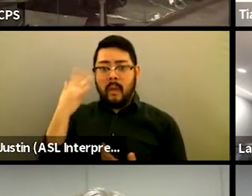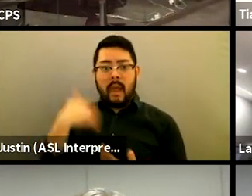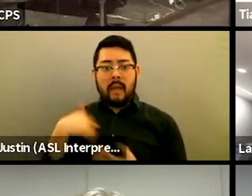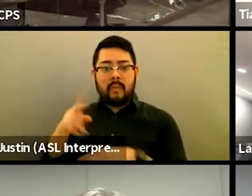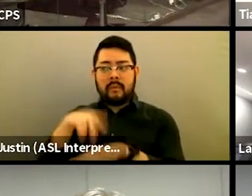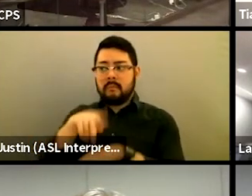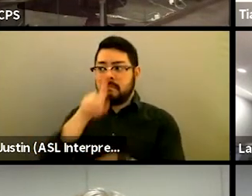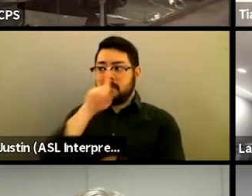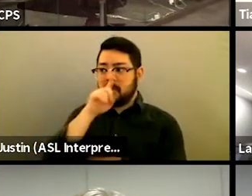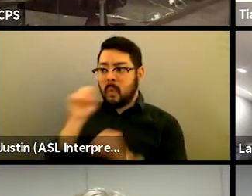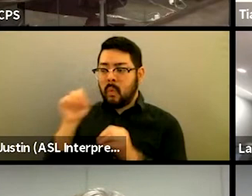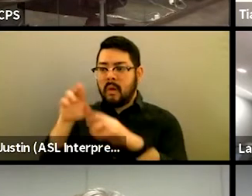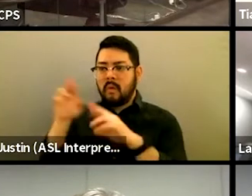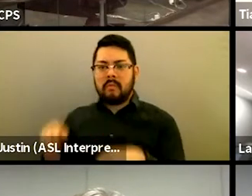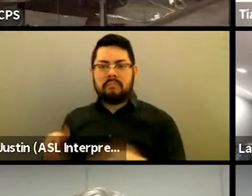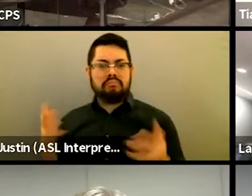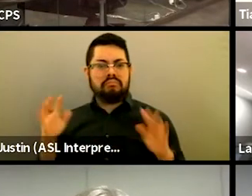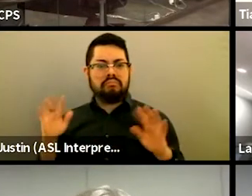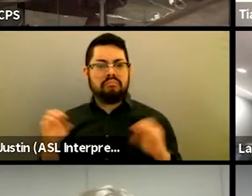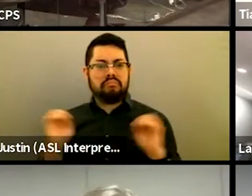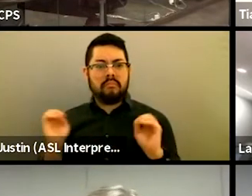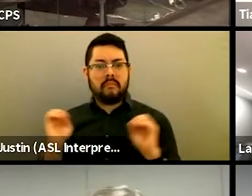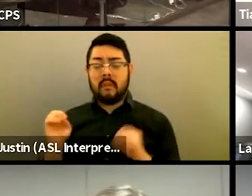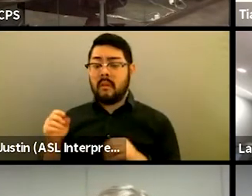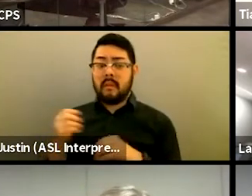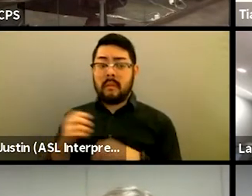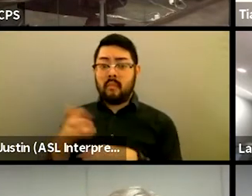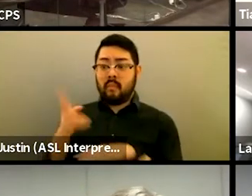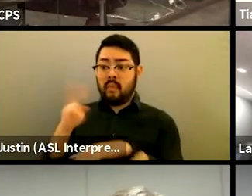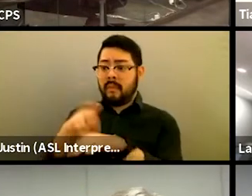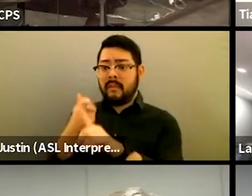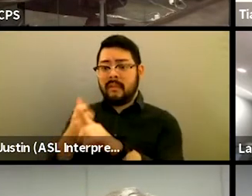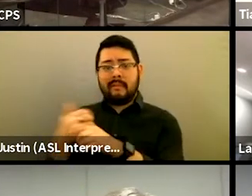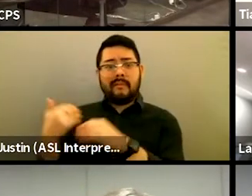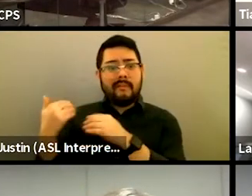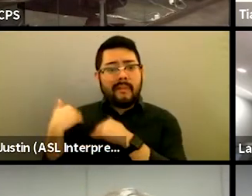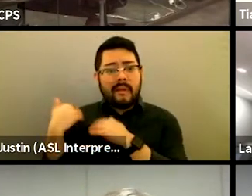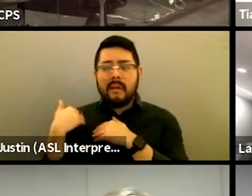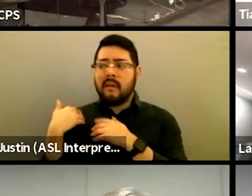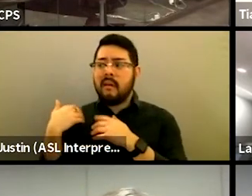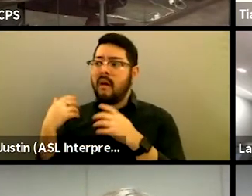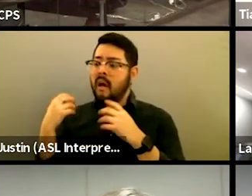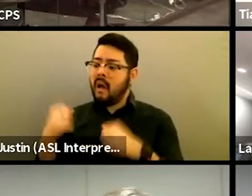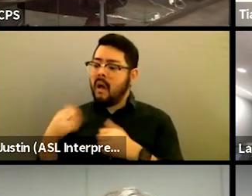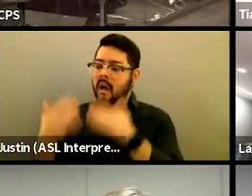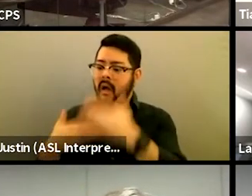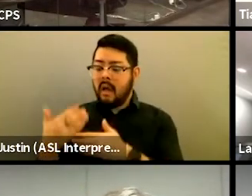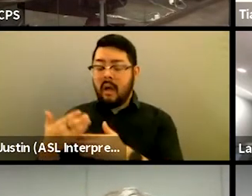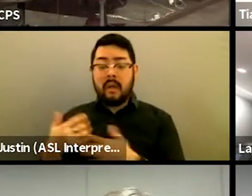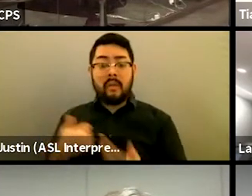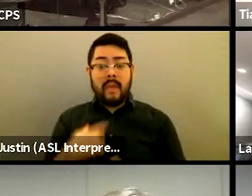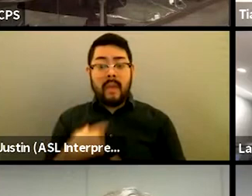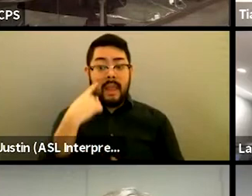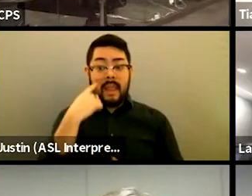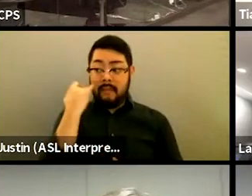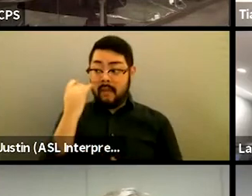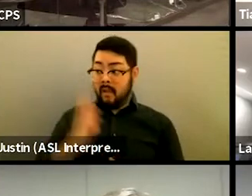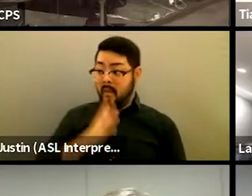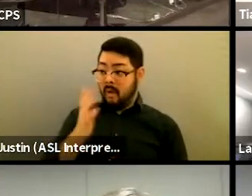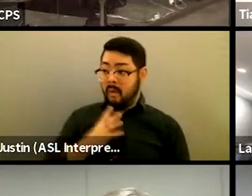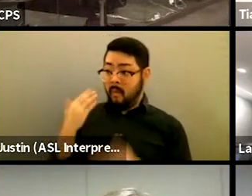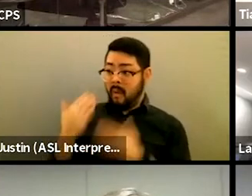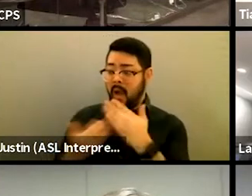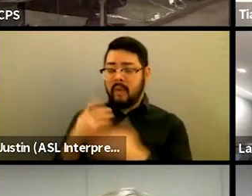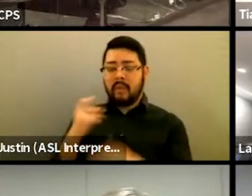our principals are responsible administrators. I think when things happen in their school, whether they, you know, go through a formal process or just